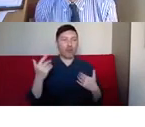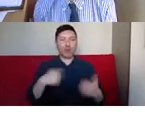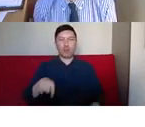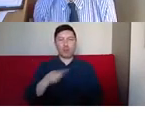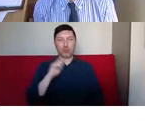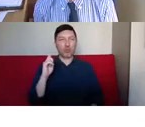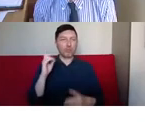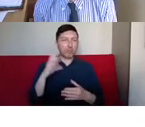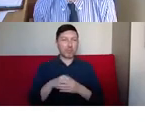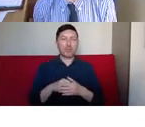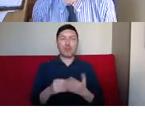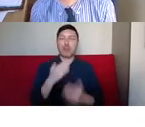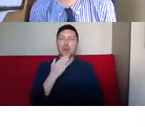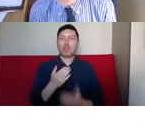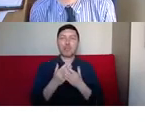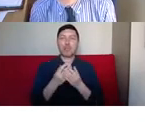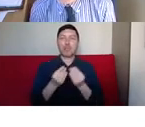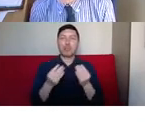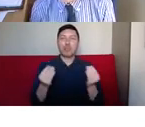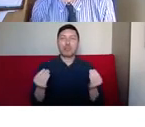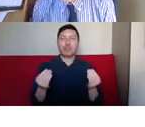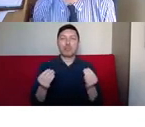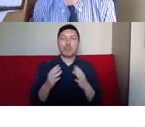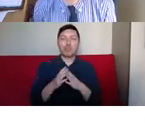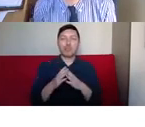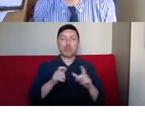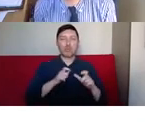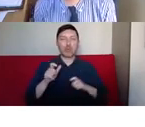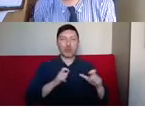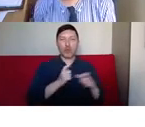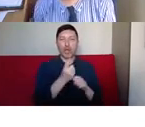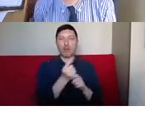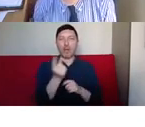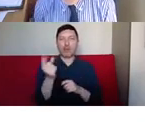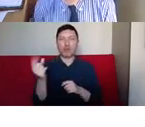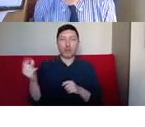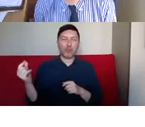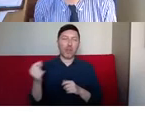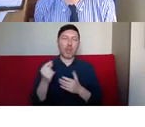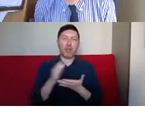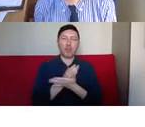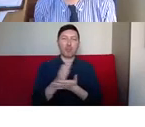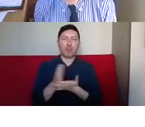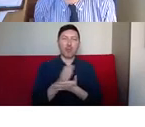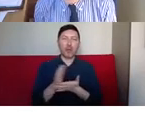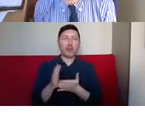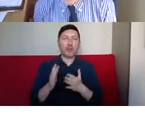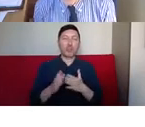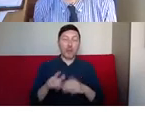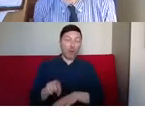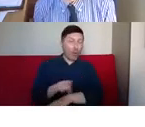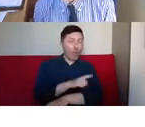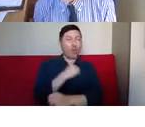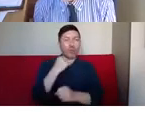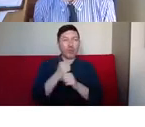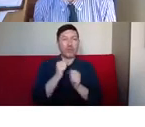particularly my colleagues, the partners of Desk Project. We worked for a long time together, starting